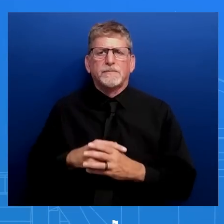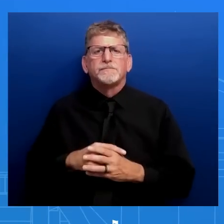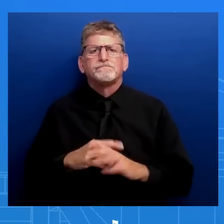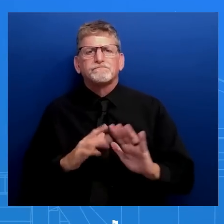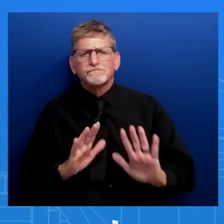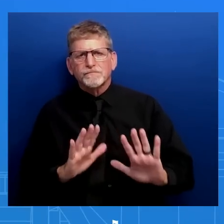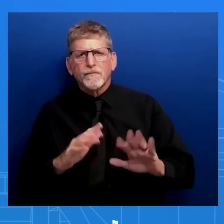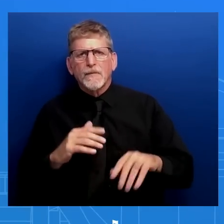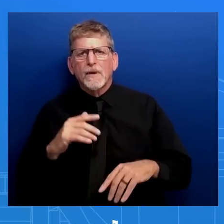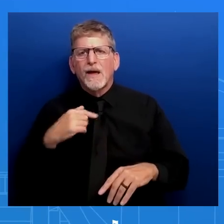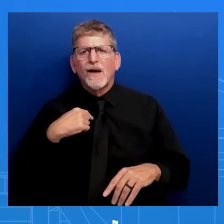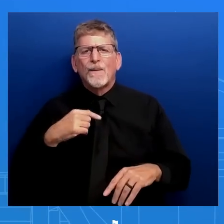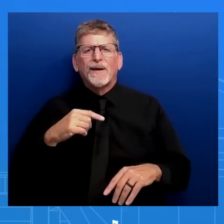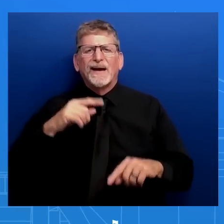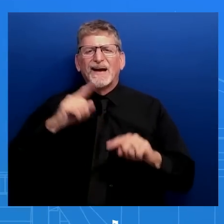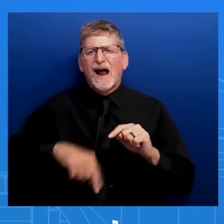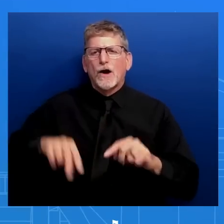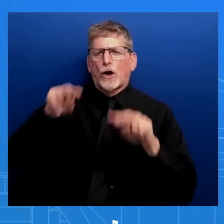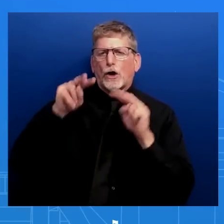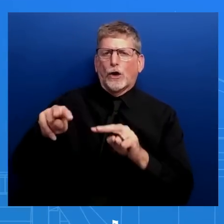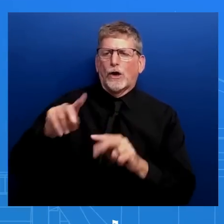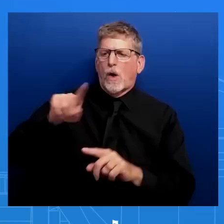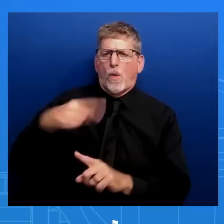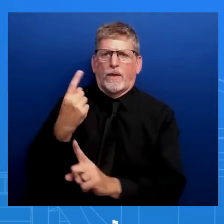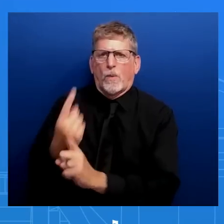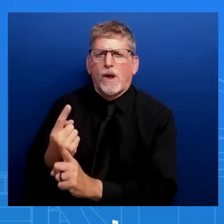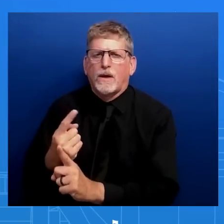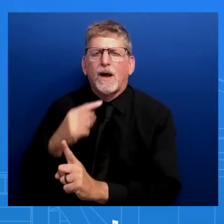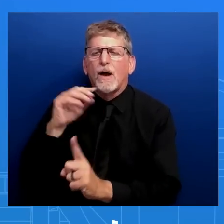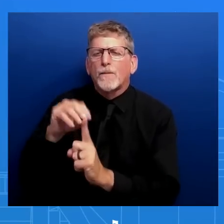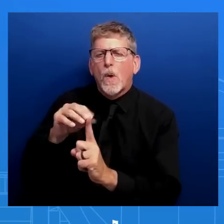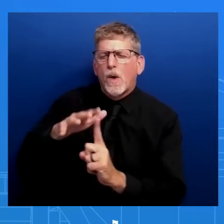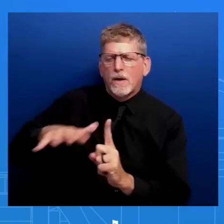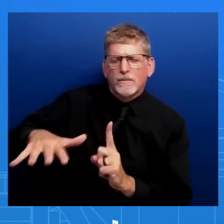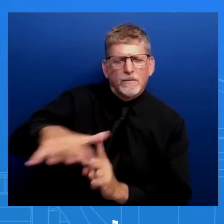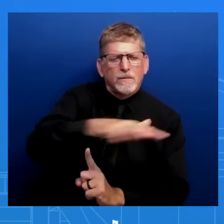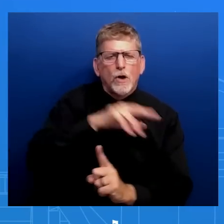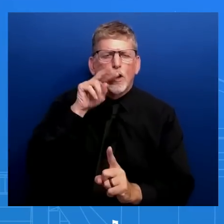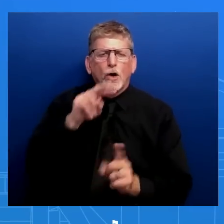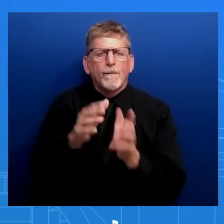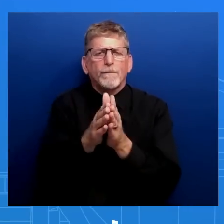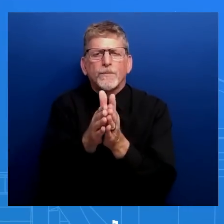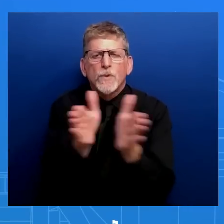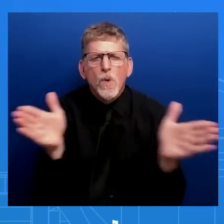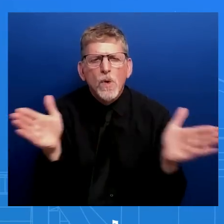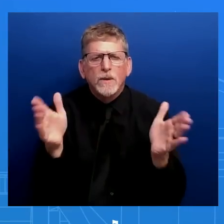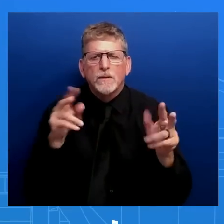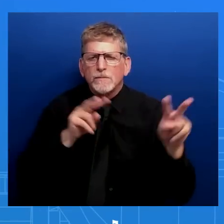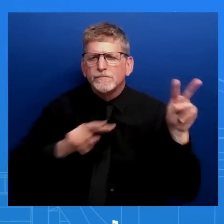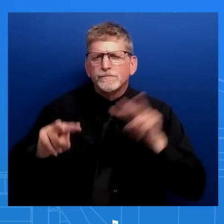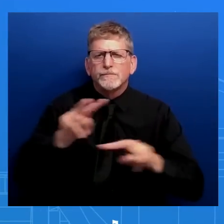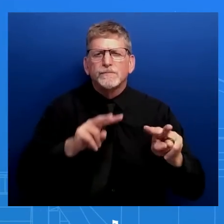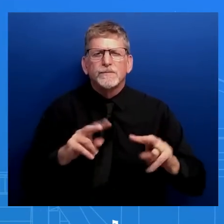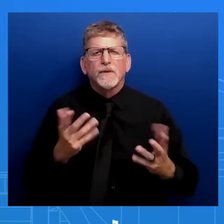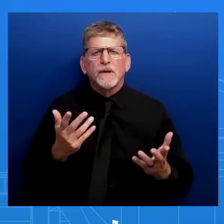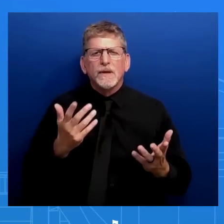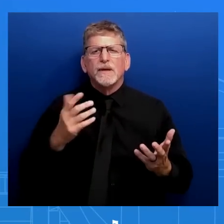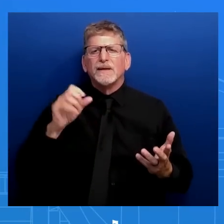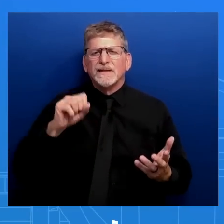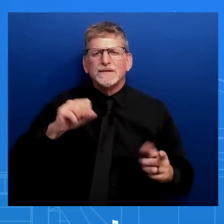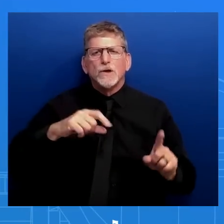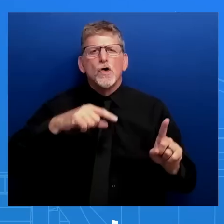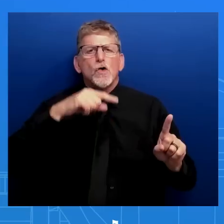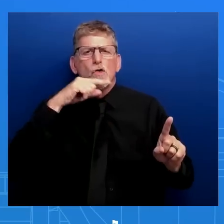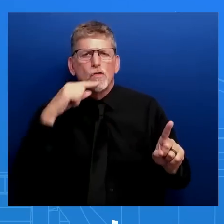about instability in Russia is the war in Ukraine predominantly. Yes, Russia is a nuclear power, and yes, that's of concern, and